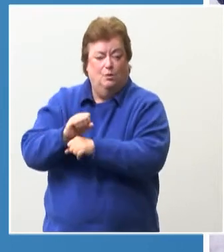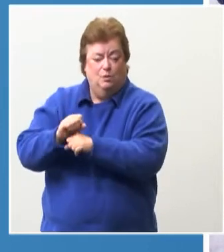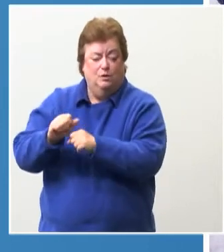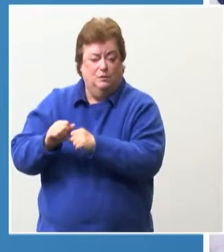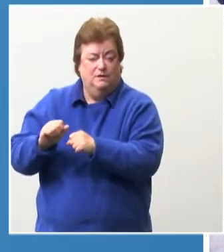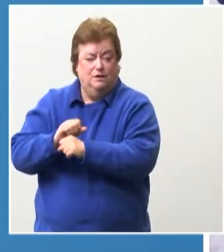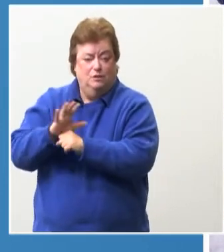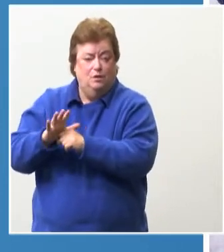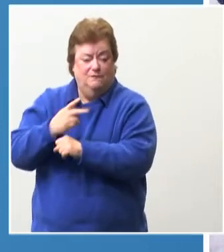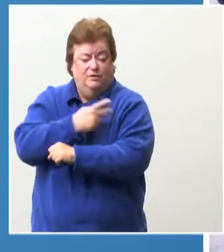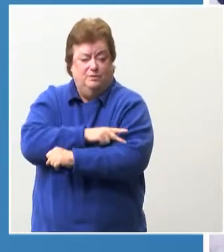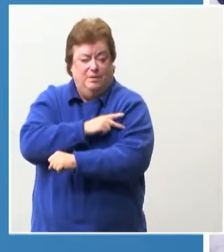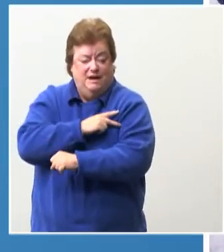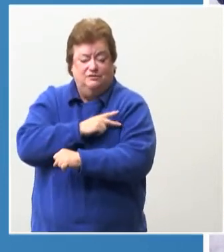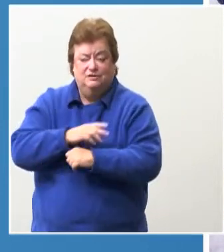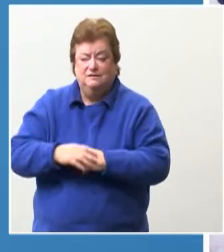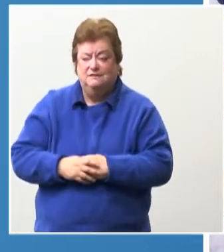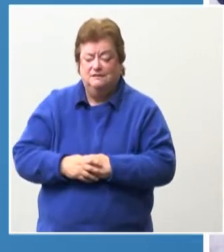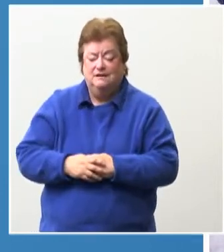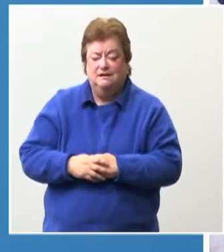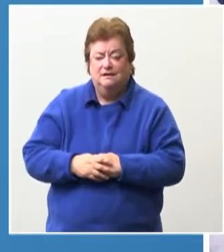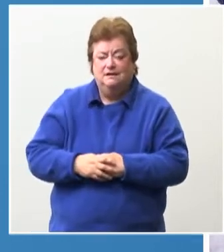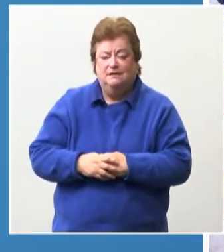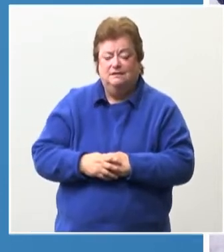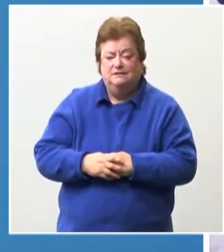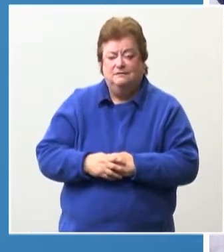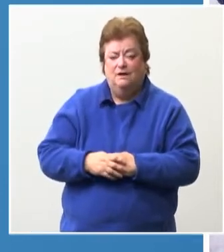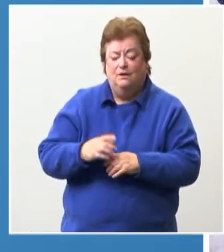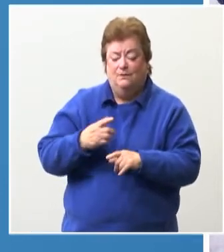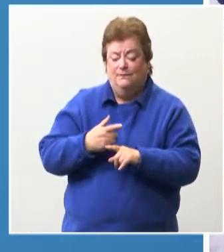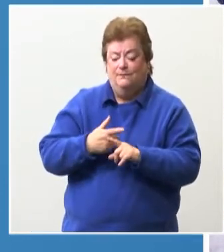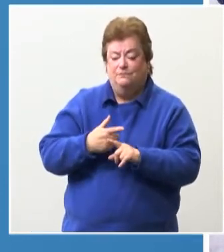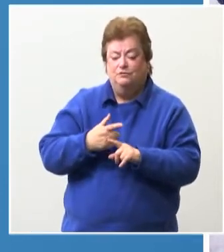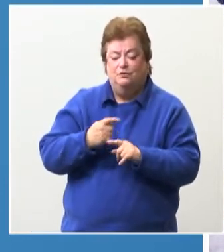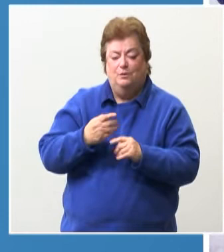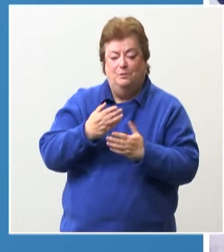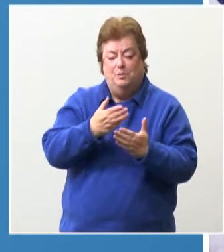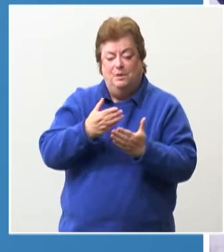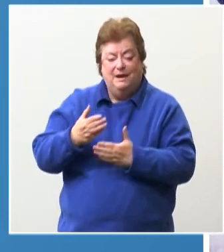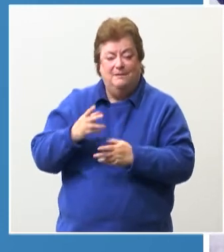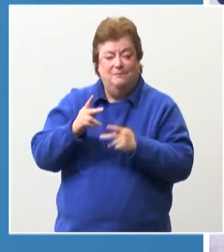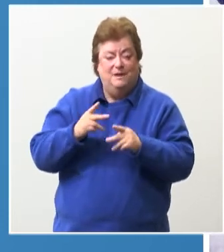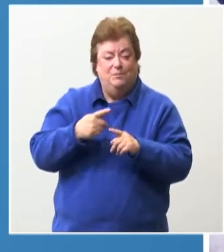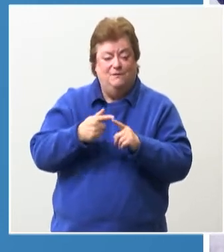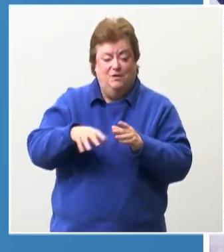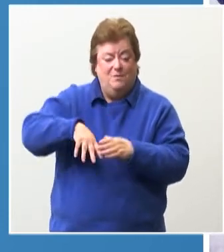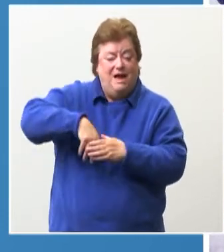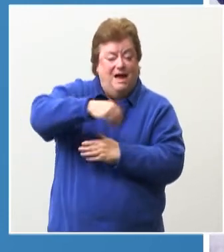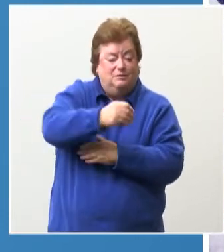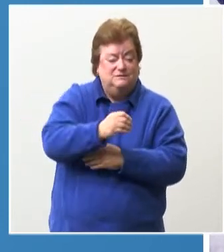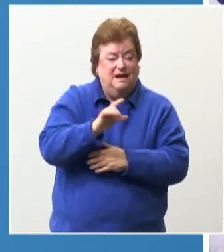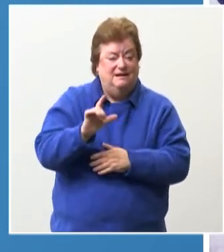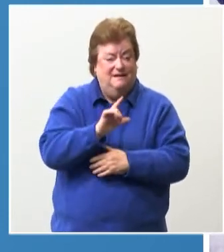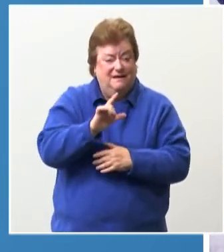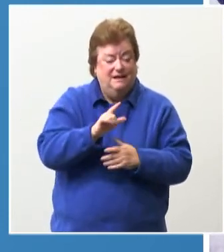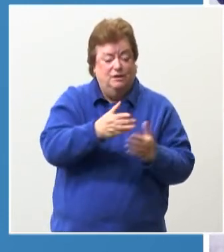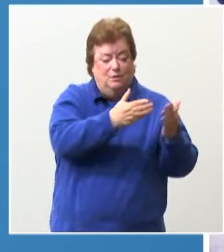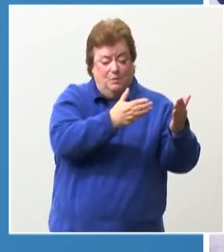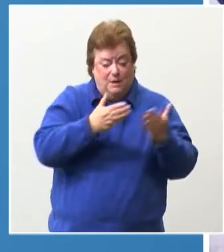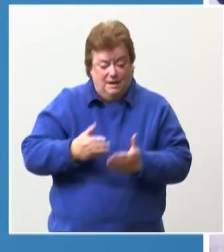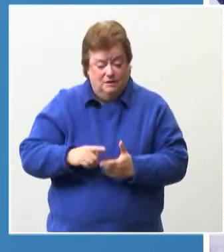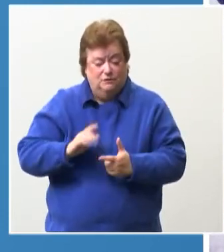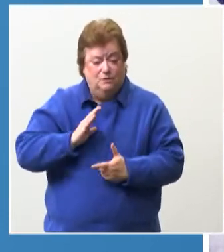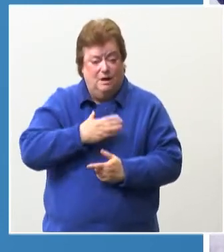to transfer folks in from the greater Nebraska area into our hospitals. We anticipate that getting